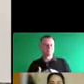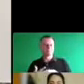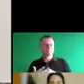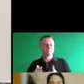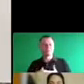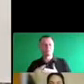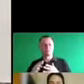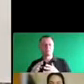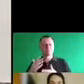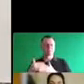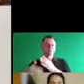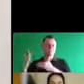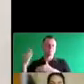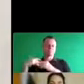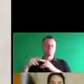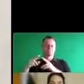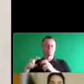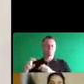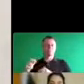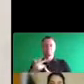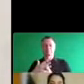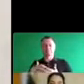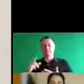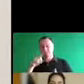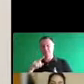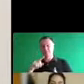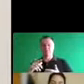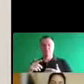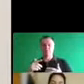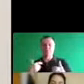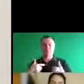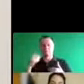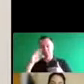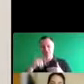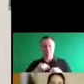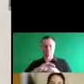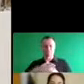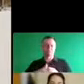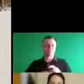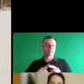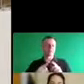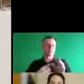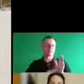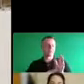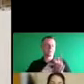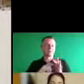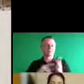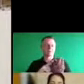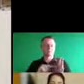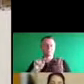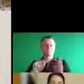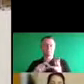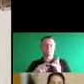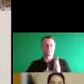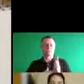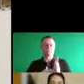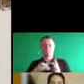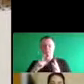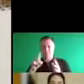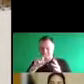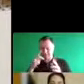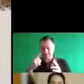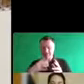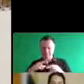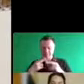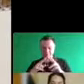explore history. And I think, you know, for many people who are from the diaspora, things like ancestry.com do not trace those people.